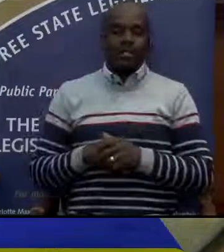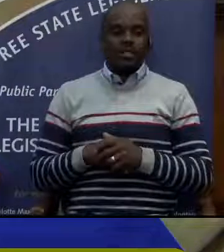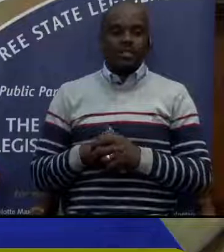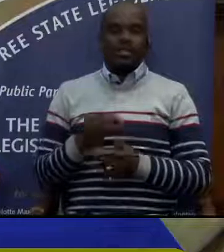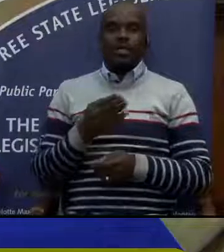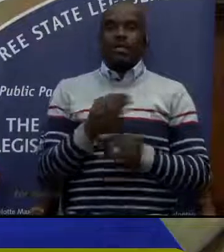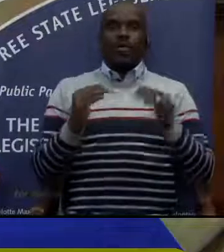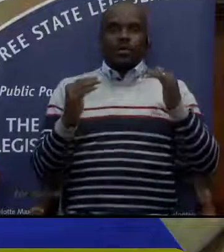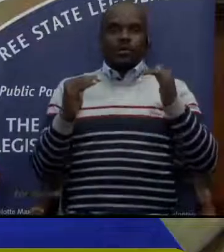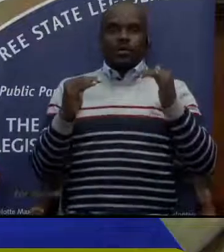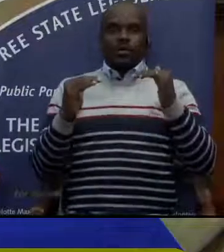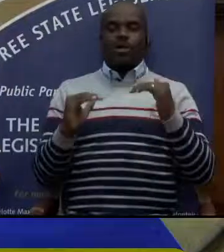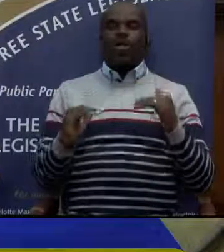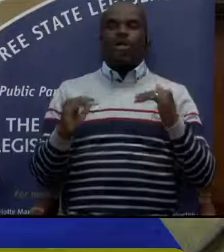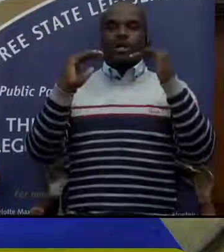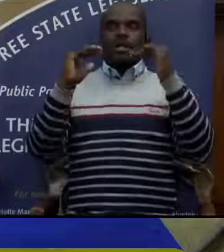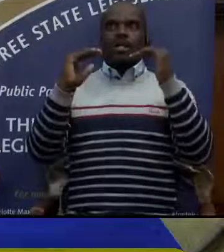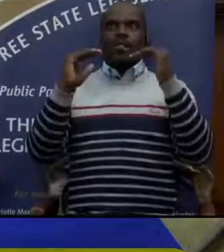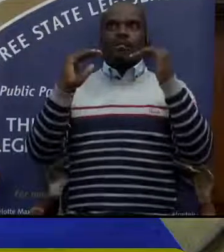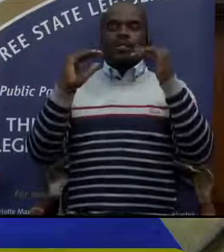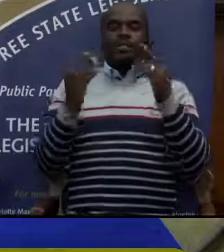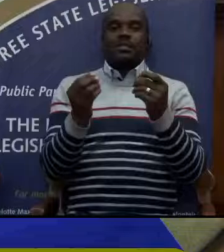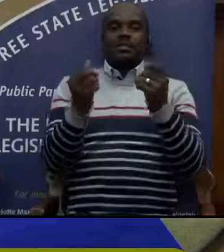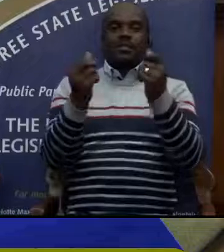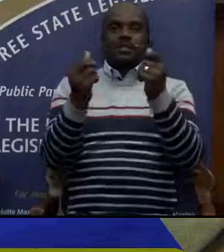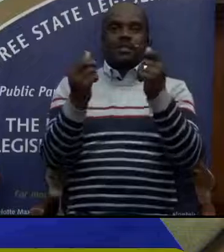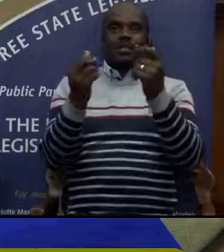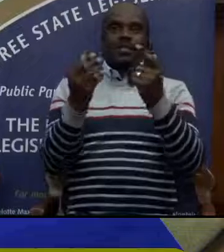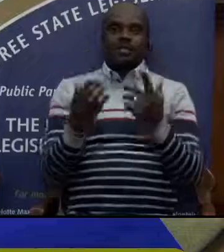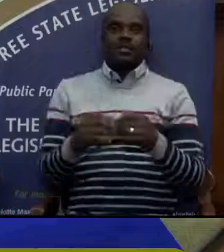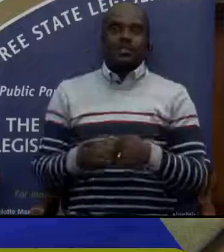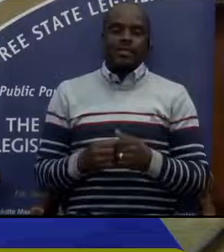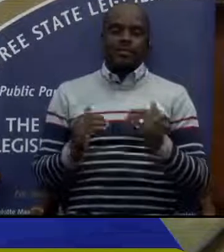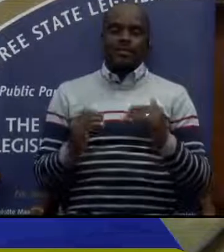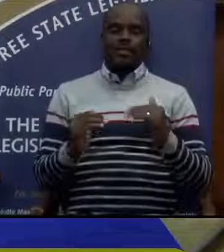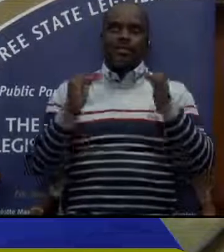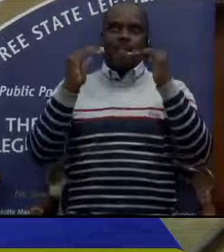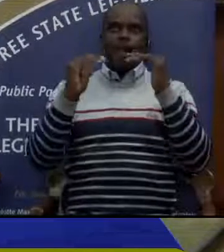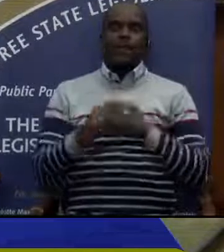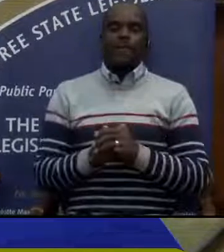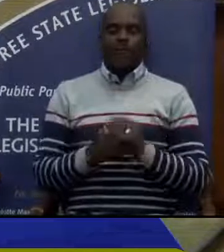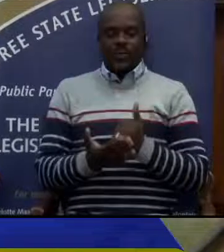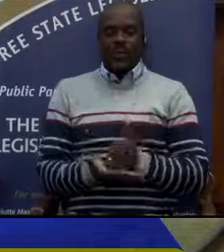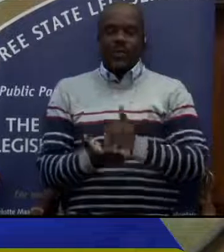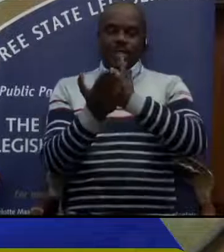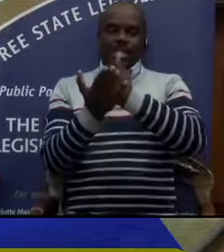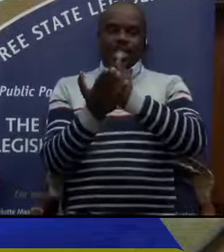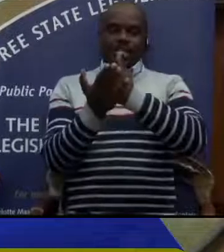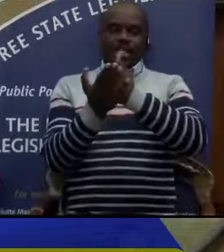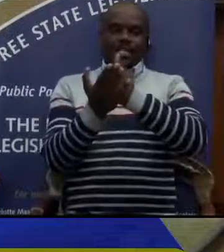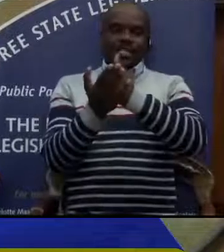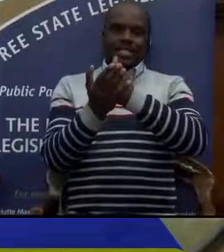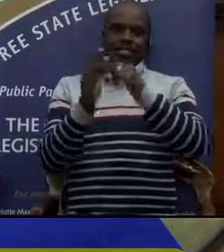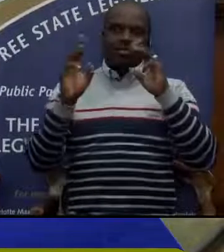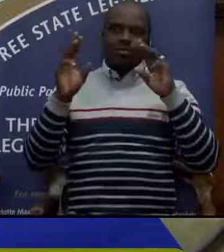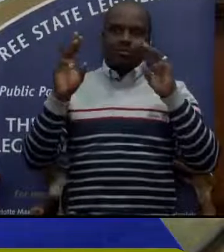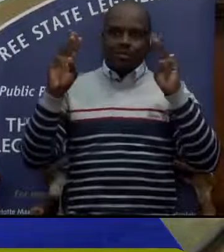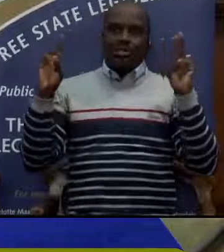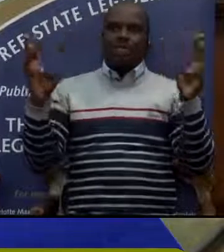budgets that benefit all our people. The DA, and only the DA, is the doorway